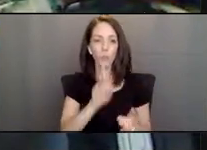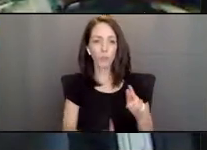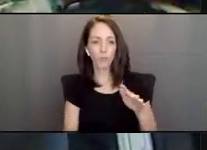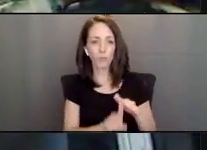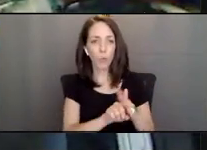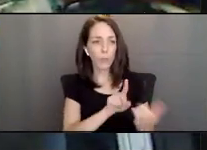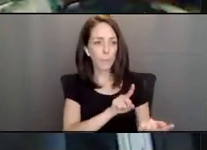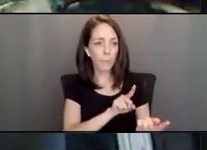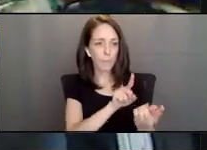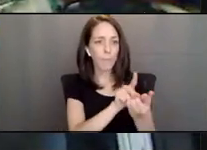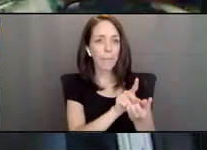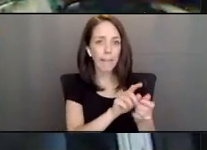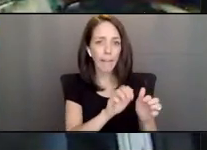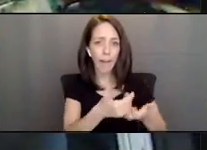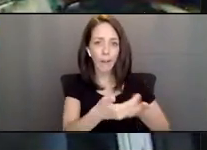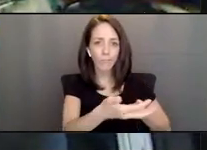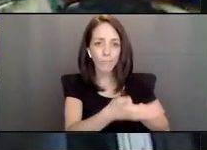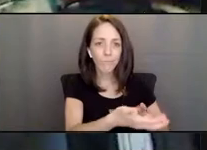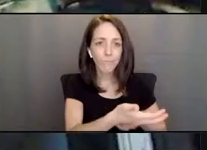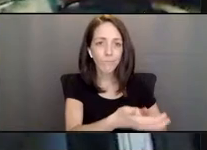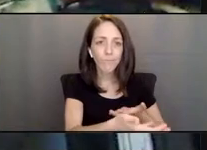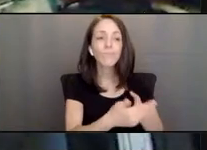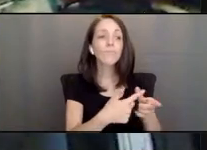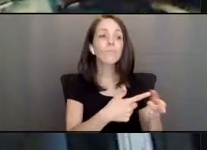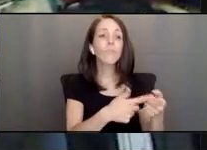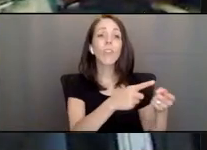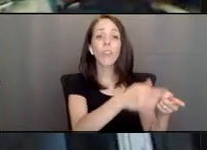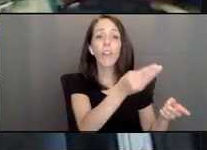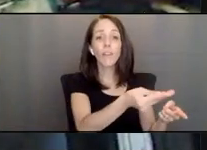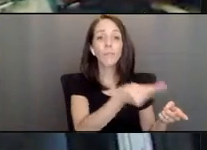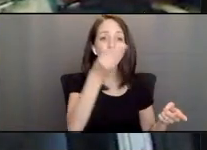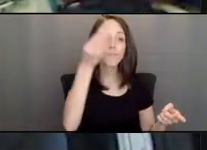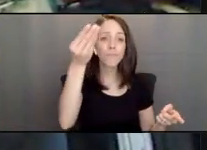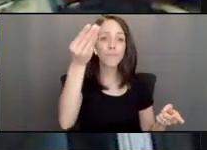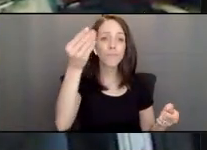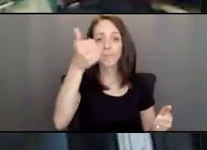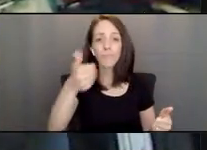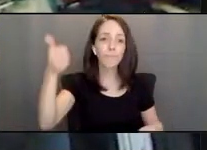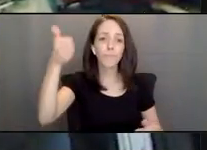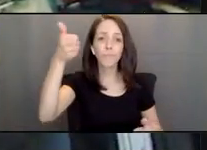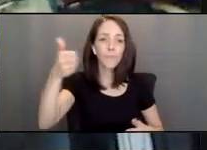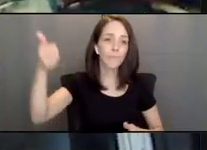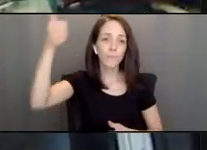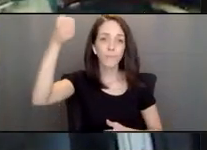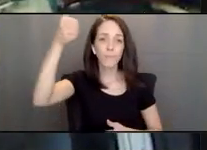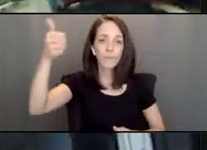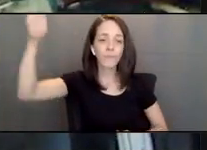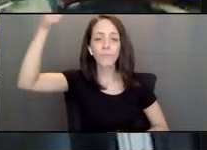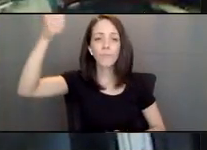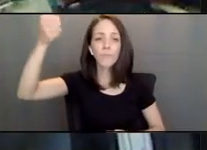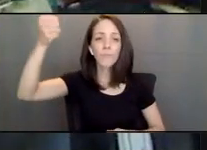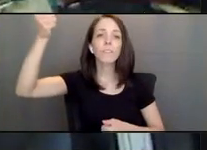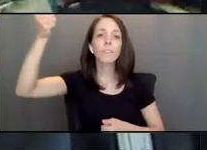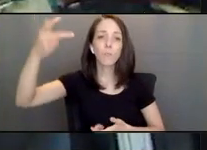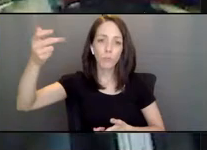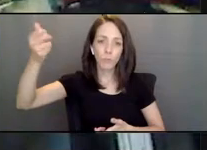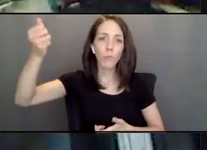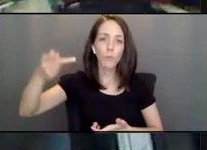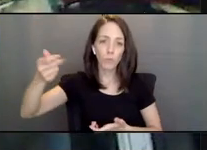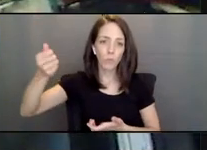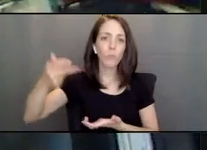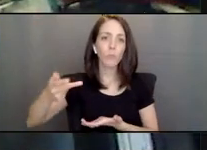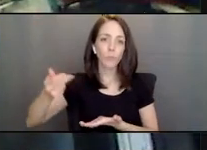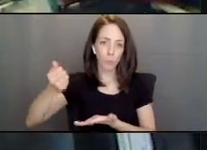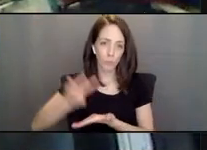go to the people they know and the people that they know can advocate and vouch for them, then you see that other groups come